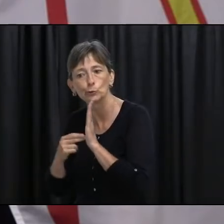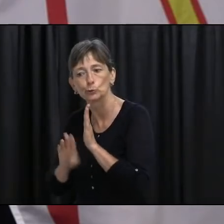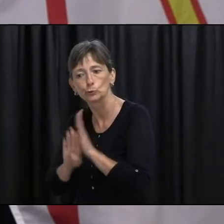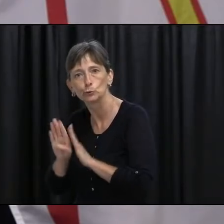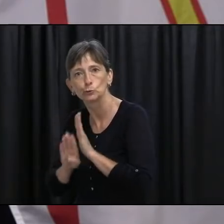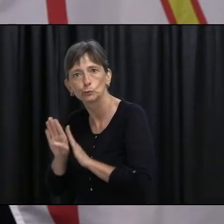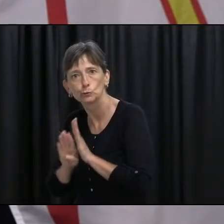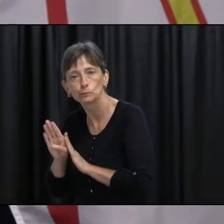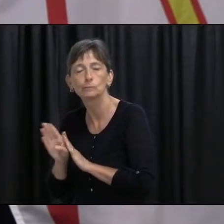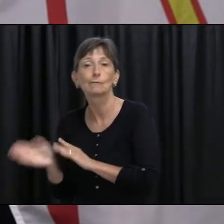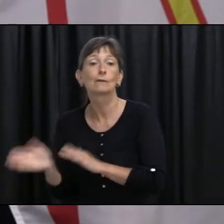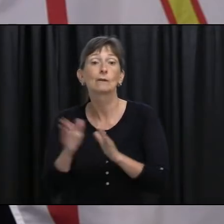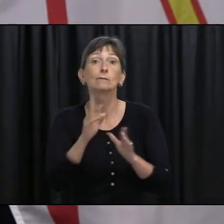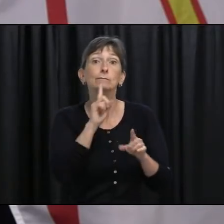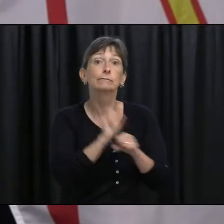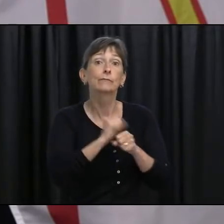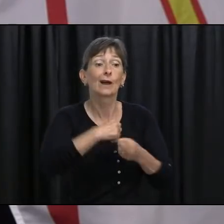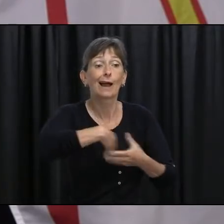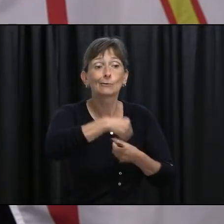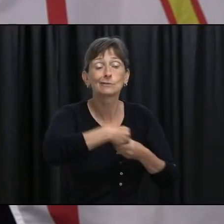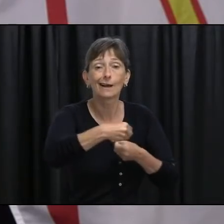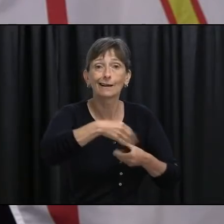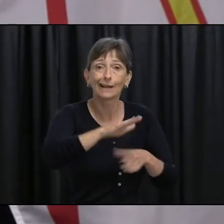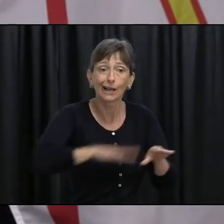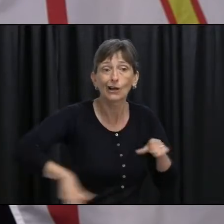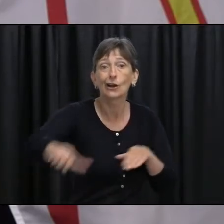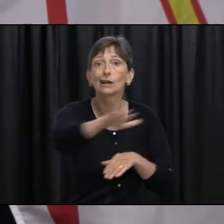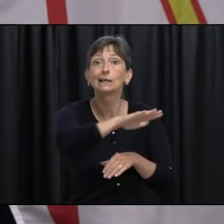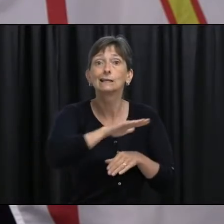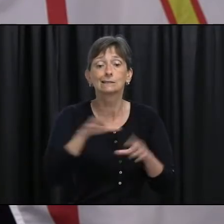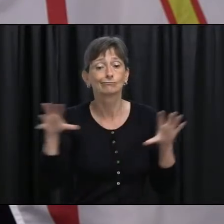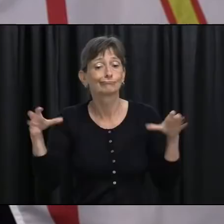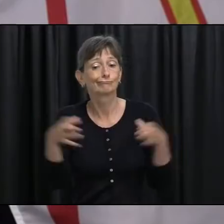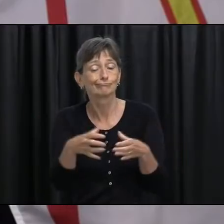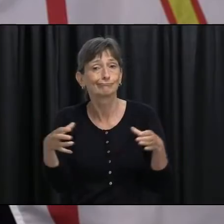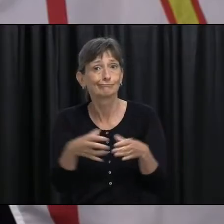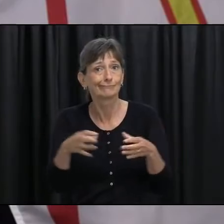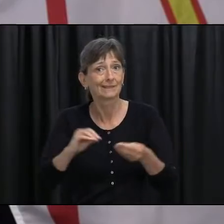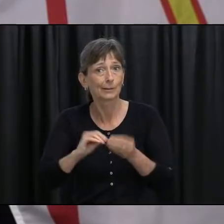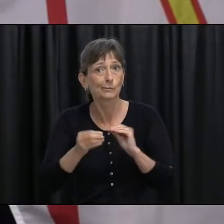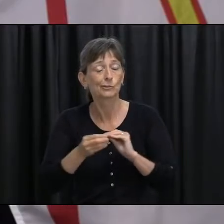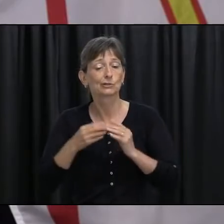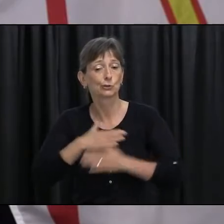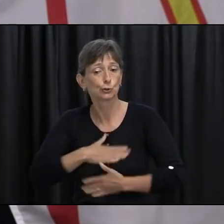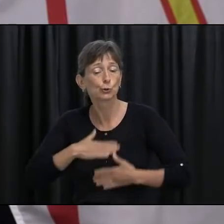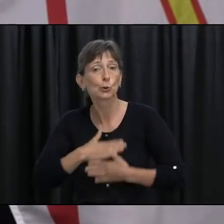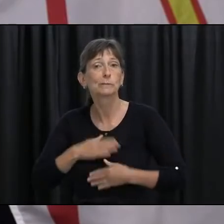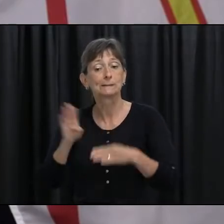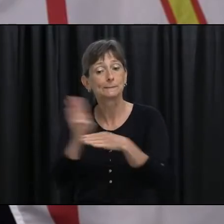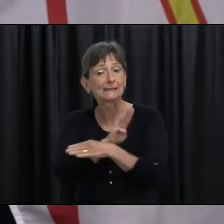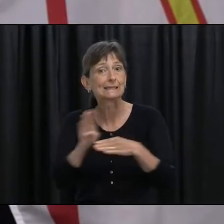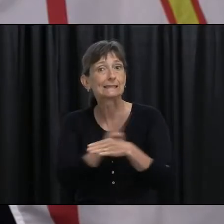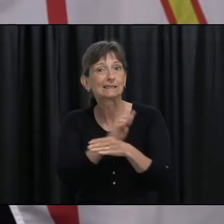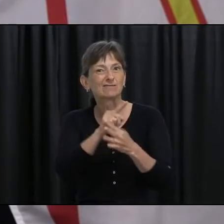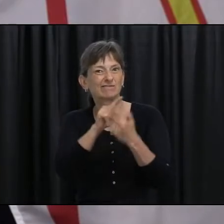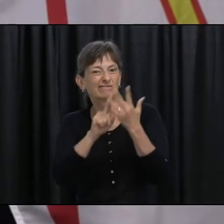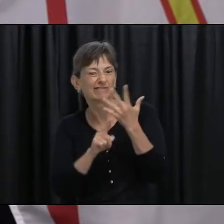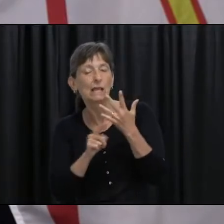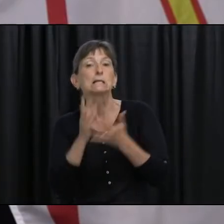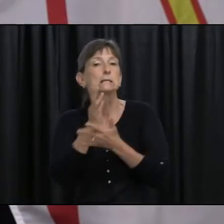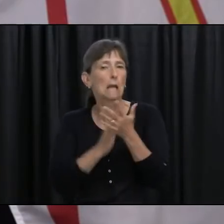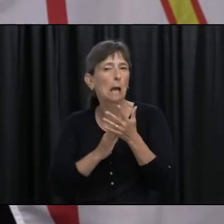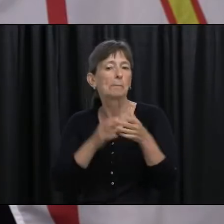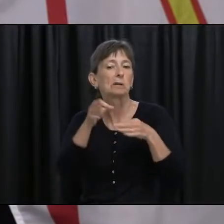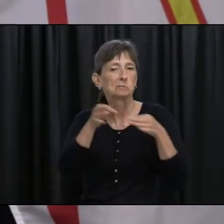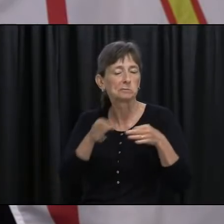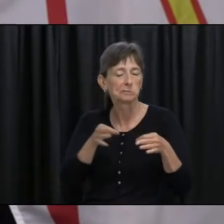spaces and gatherings, recreational activities, businesses, and healthcare services. And while I will briefly touch on some of these today,